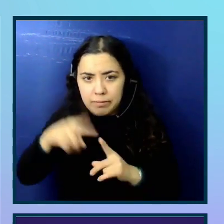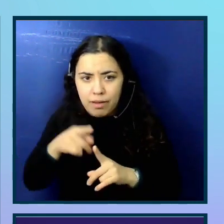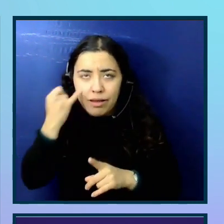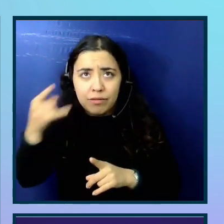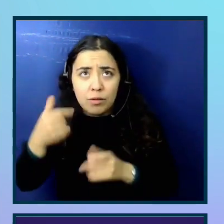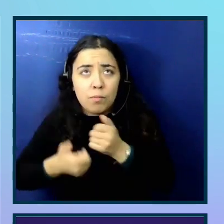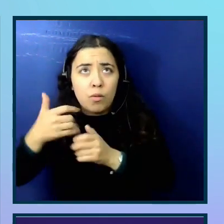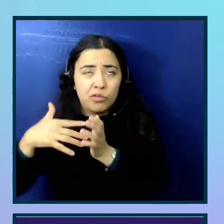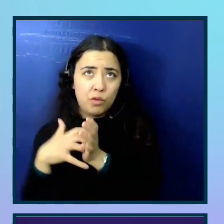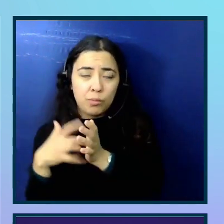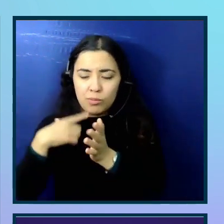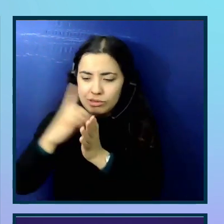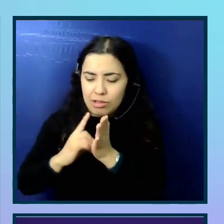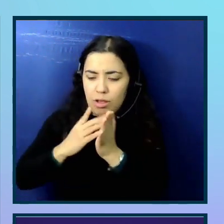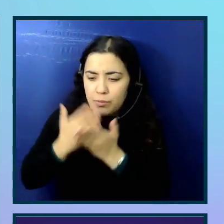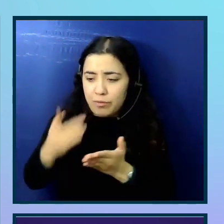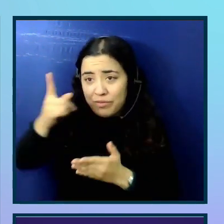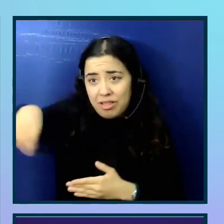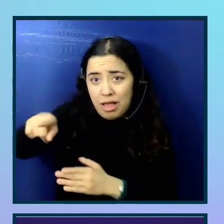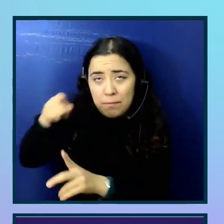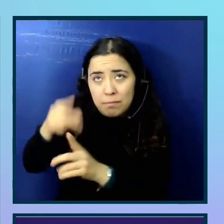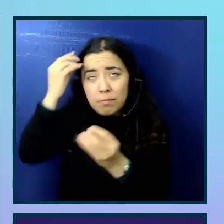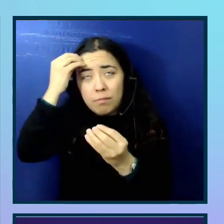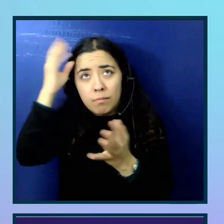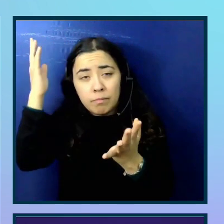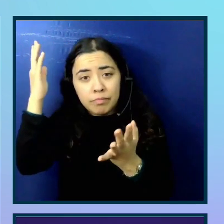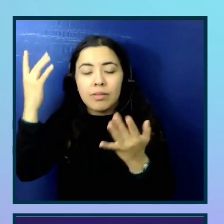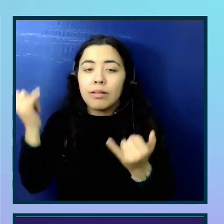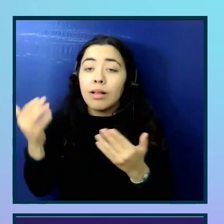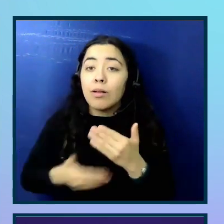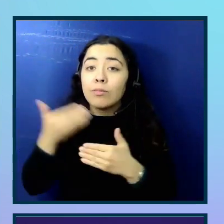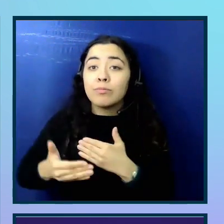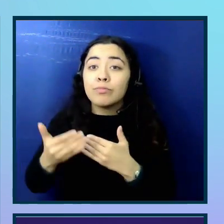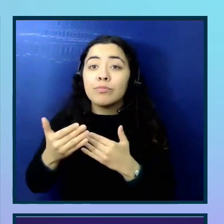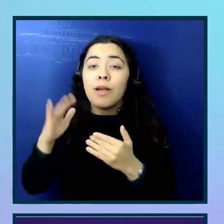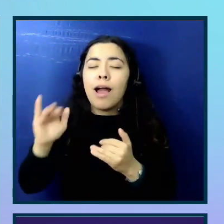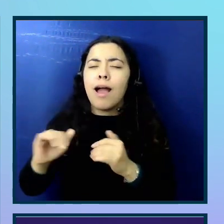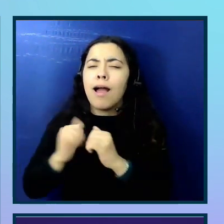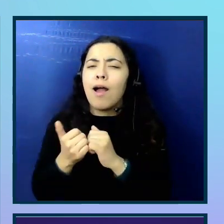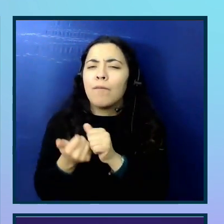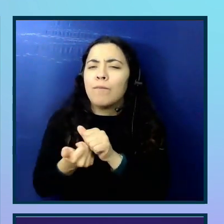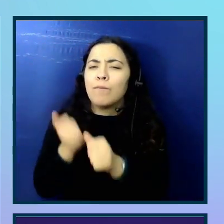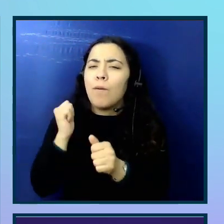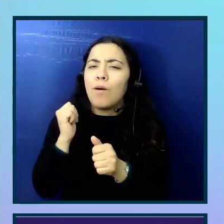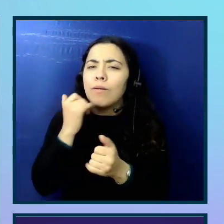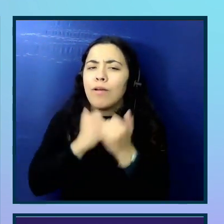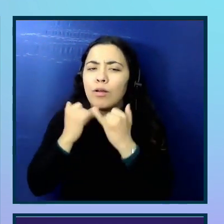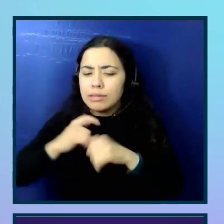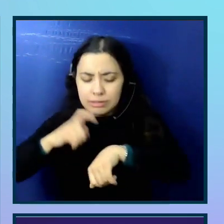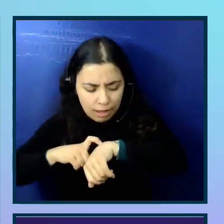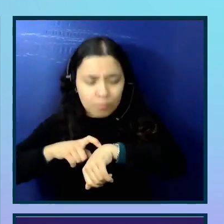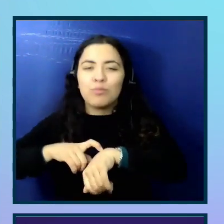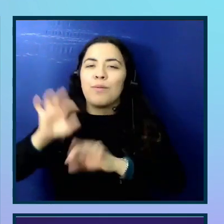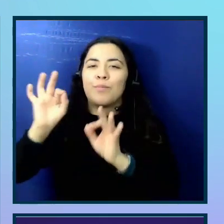them. And with that, let's talk about preventing errors. Let's see how we're doing on time. Oh, awesome. Right on